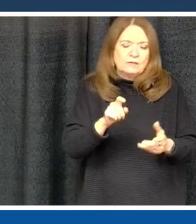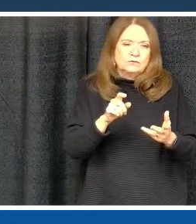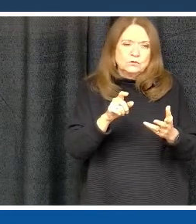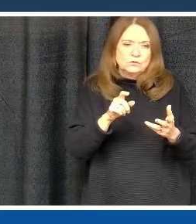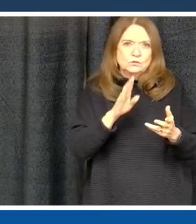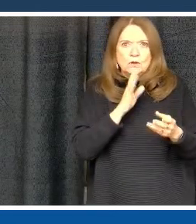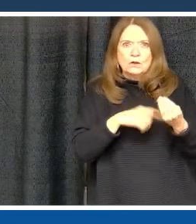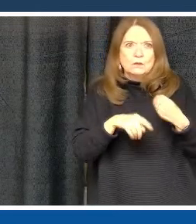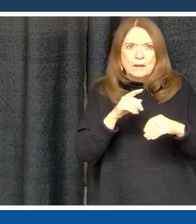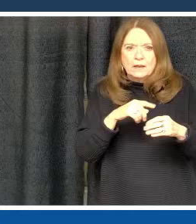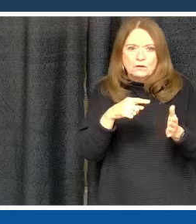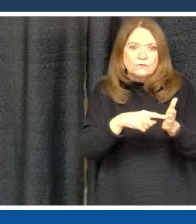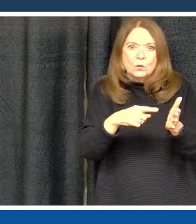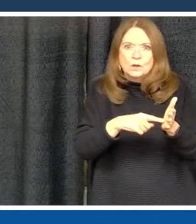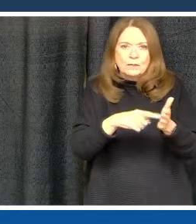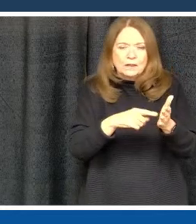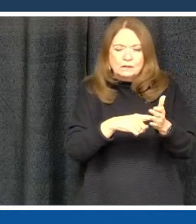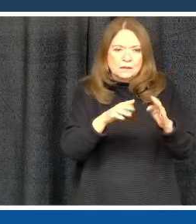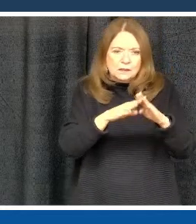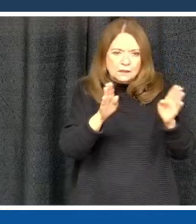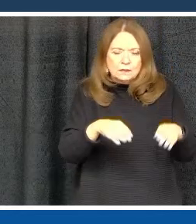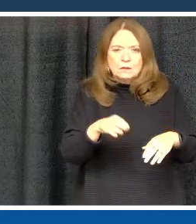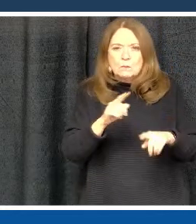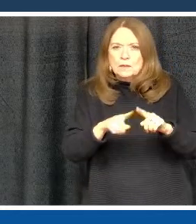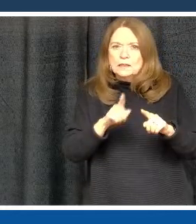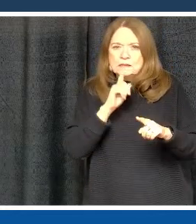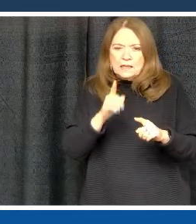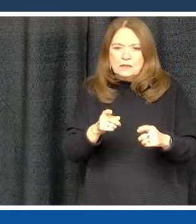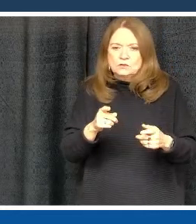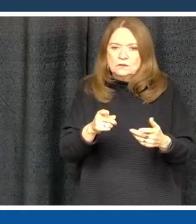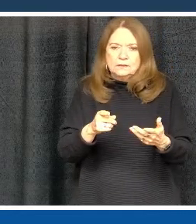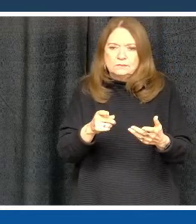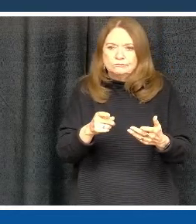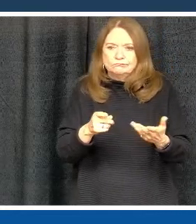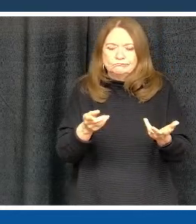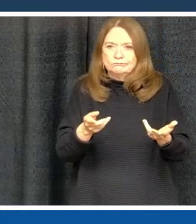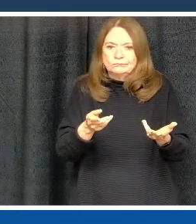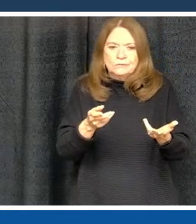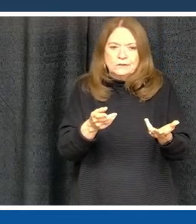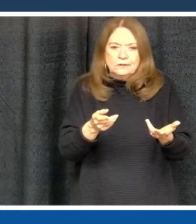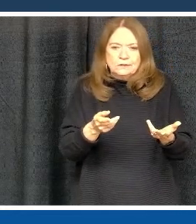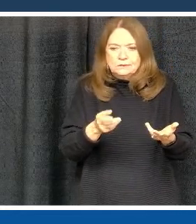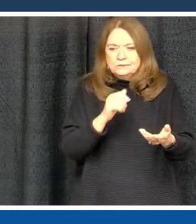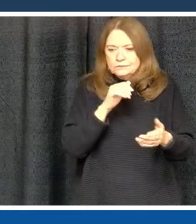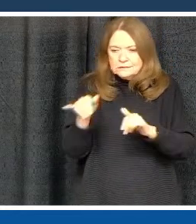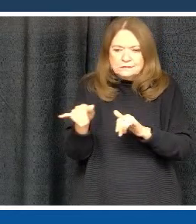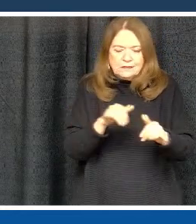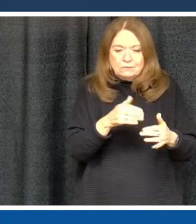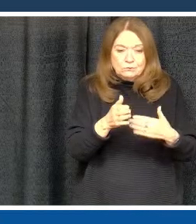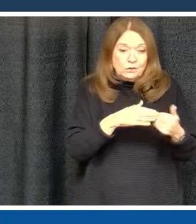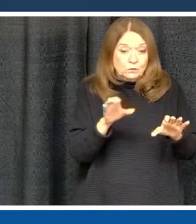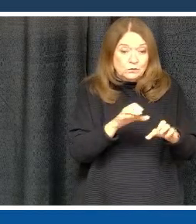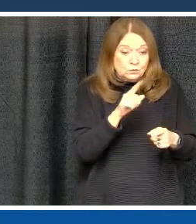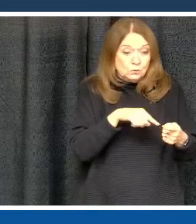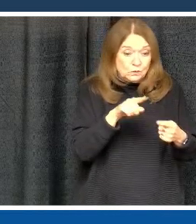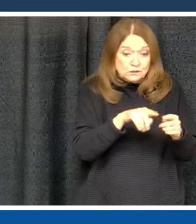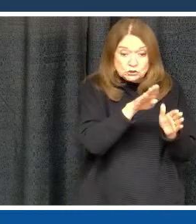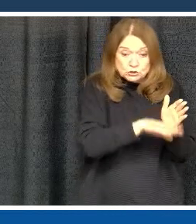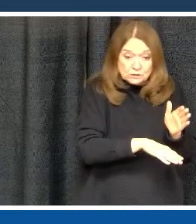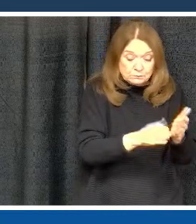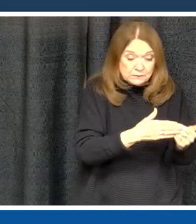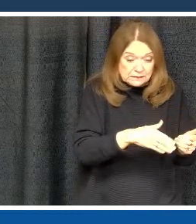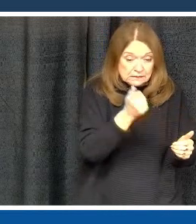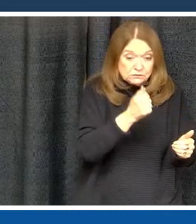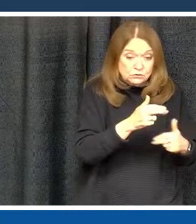talk about affordability, but it's really a wash of whether we do it when it's cheap and easier when we're building new houses,